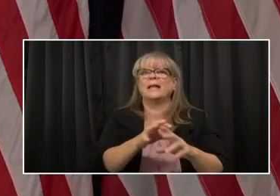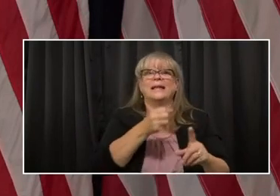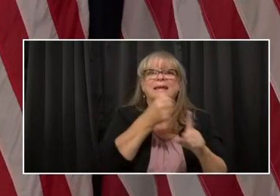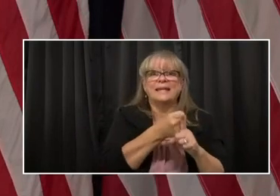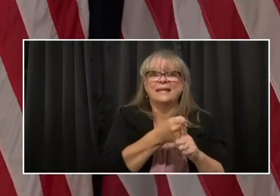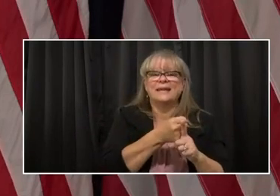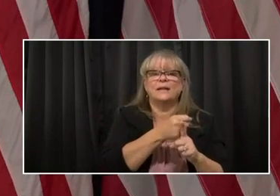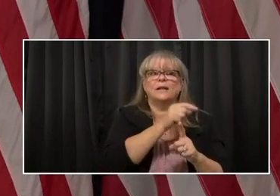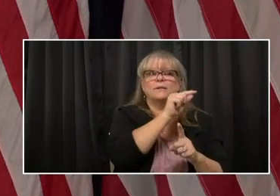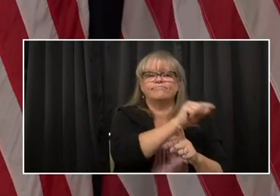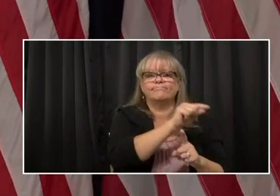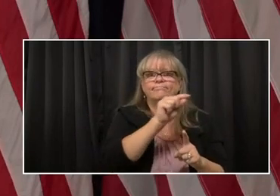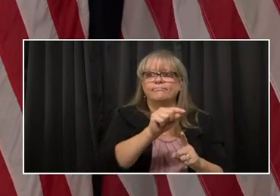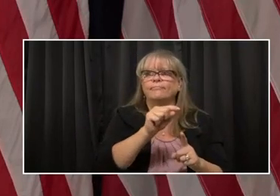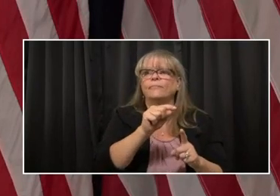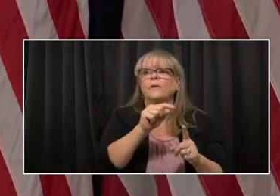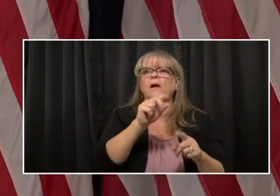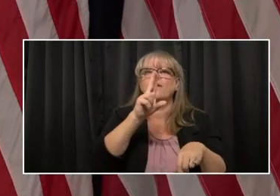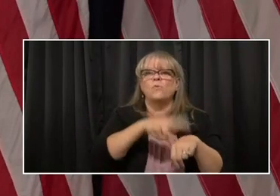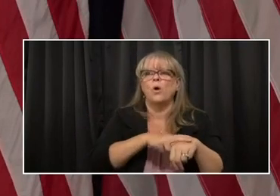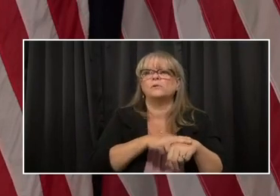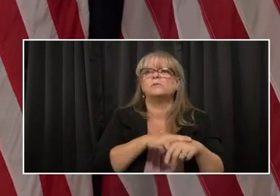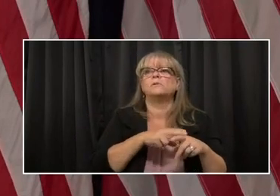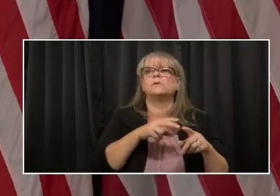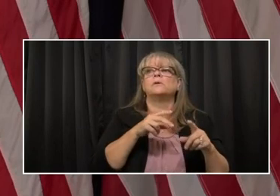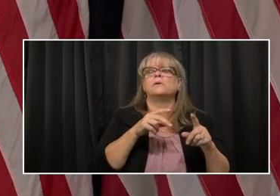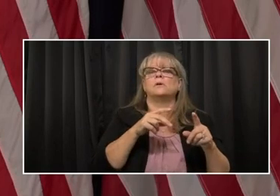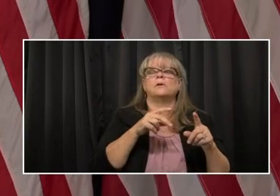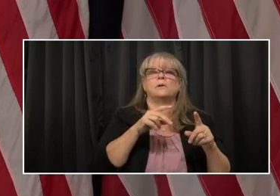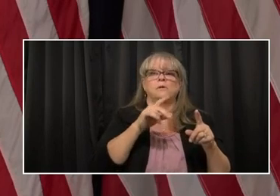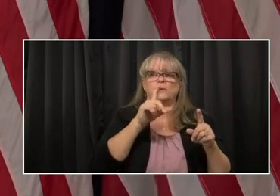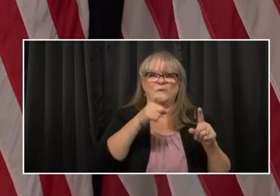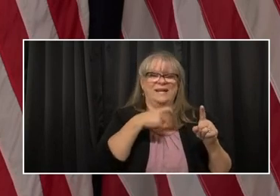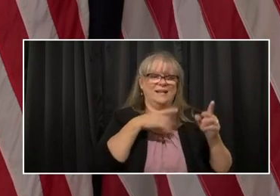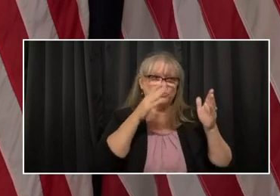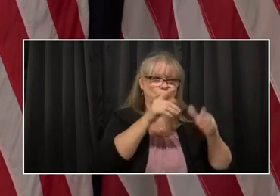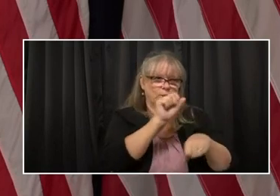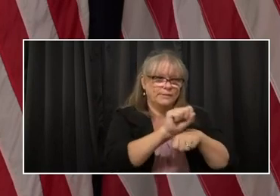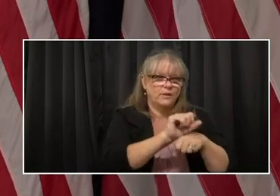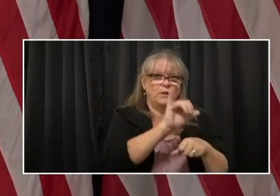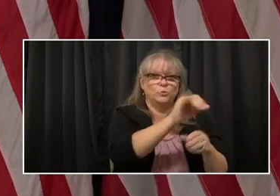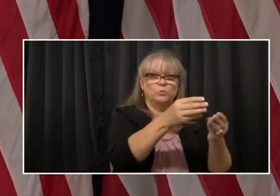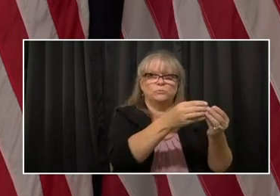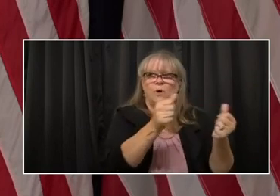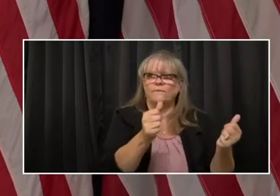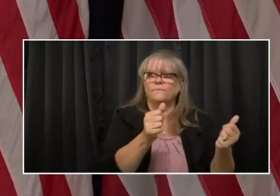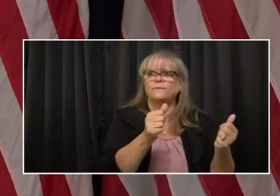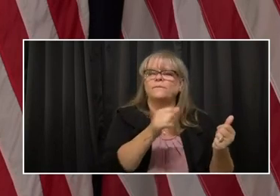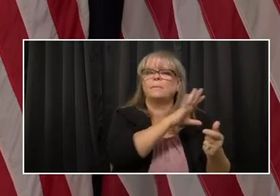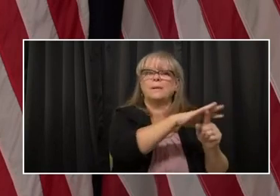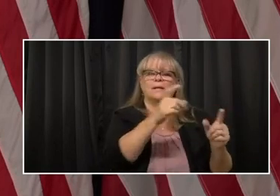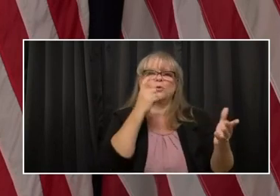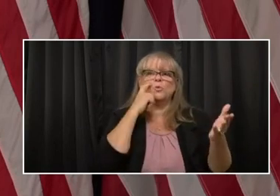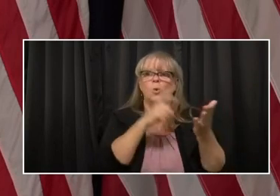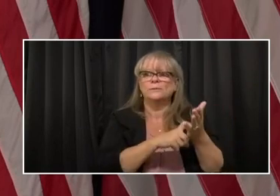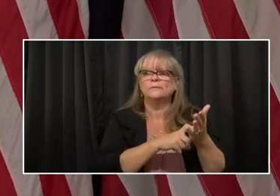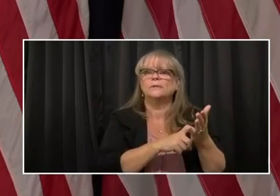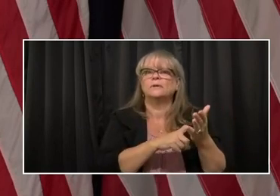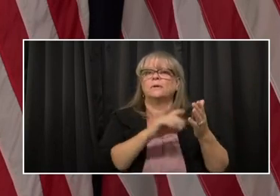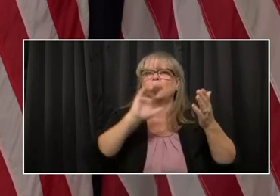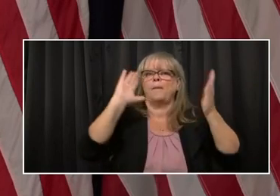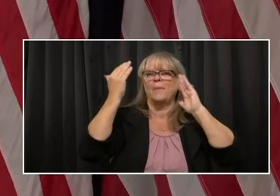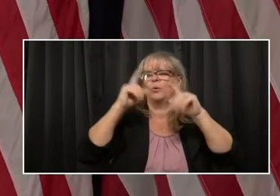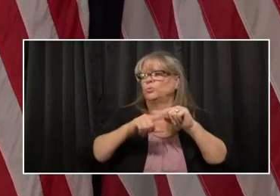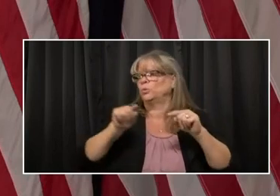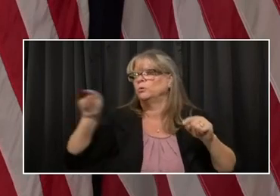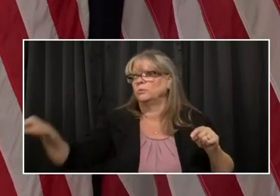Of course, the very first piece to addressing this is shining a light on it and showing these disparities. And we've pushed and pushed and pushed, first the